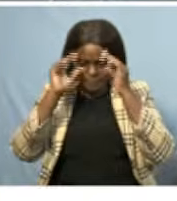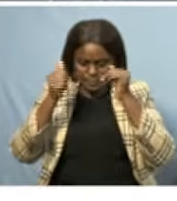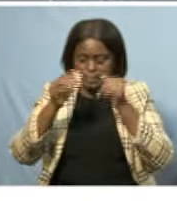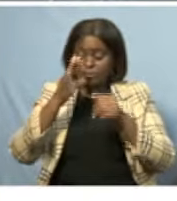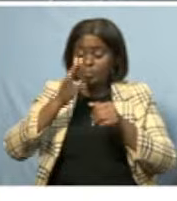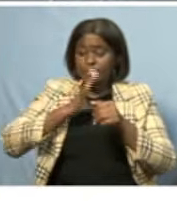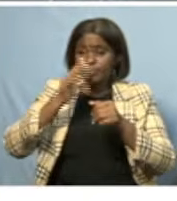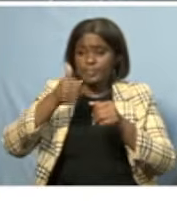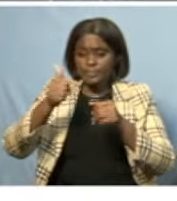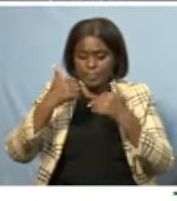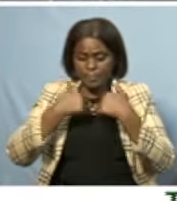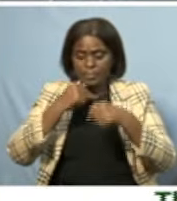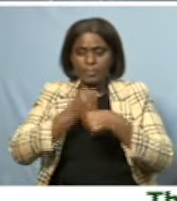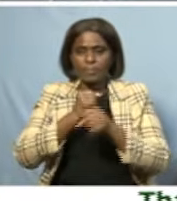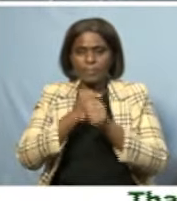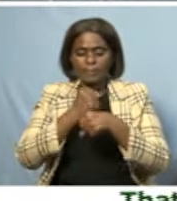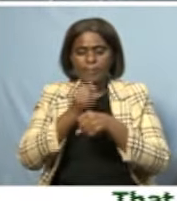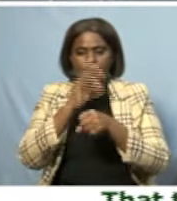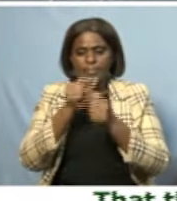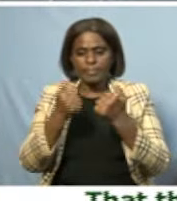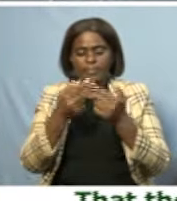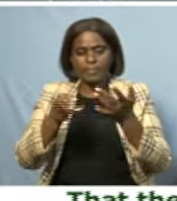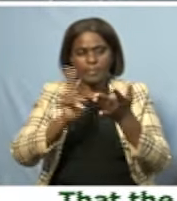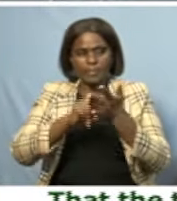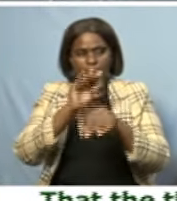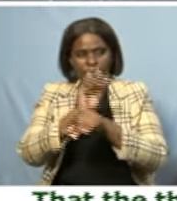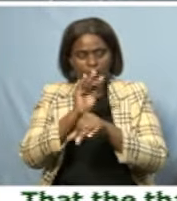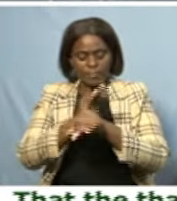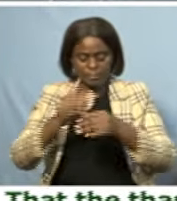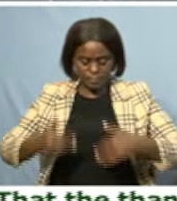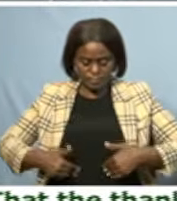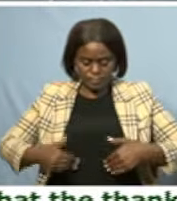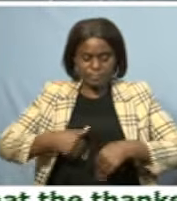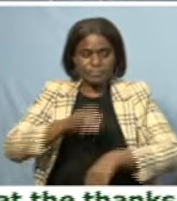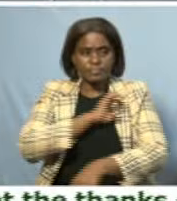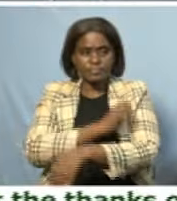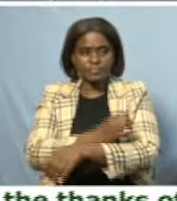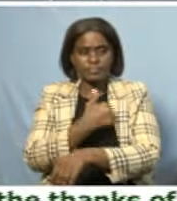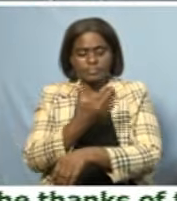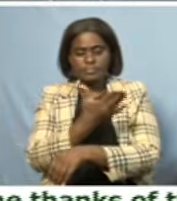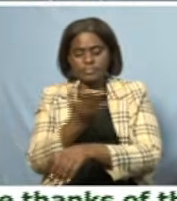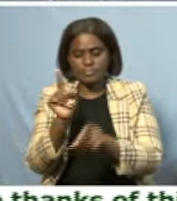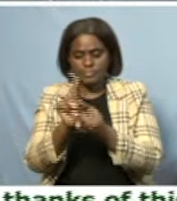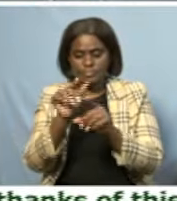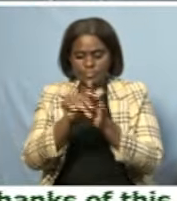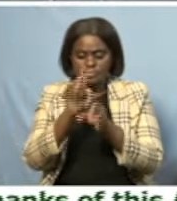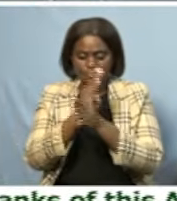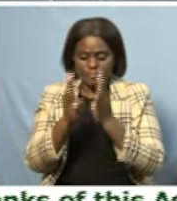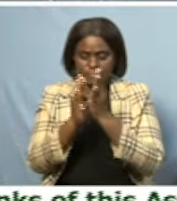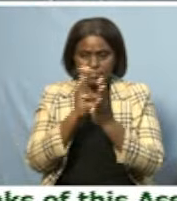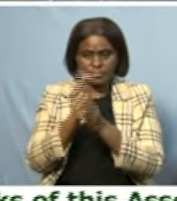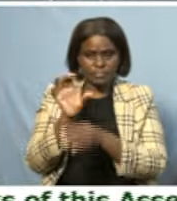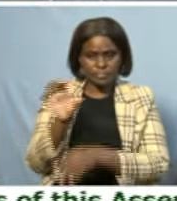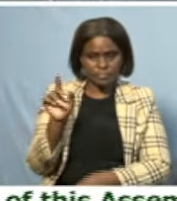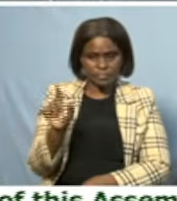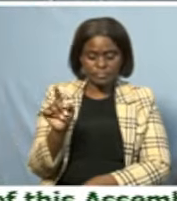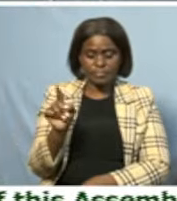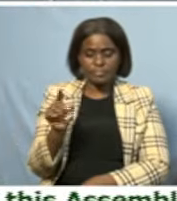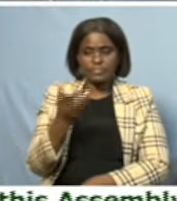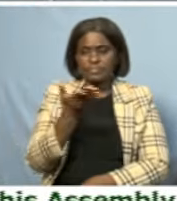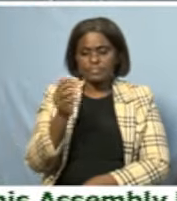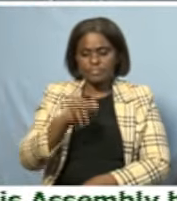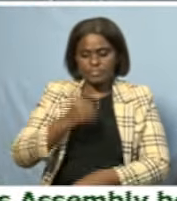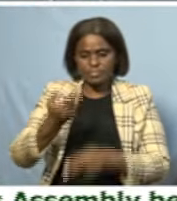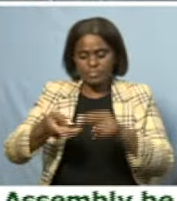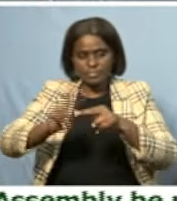Speaker, has consistently emphasized youth empowerment in the infrastructure sector. We are